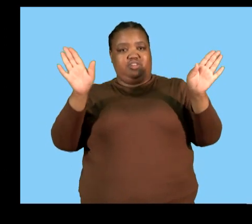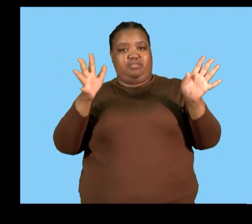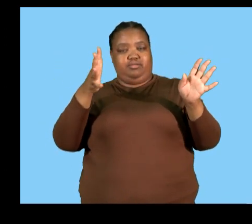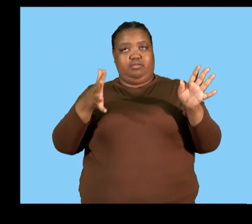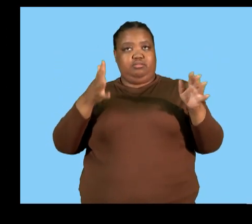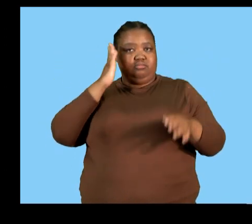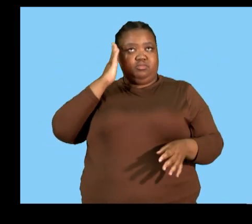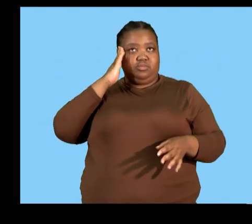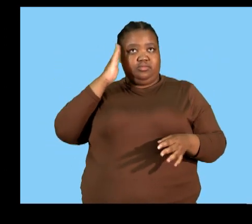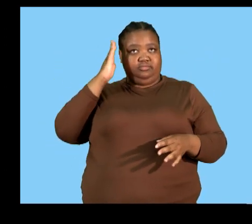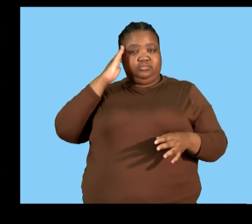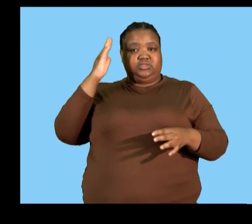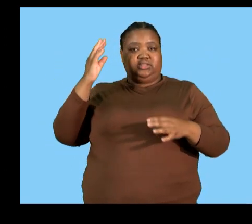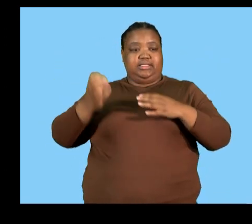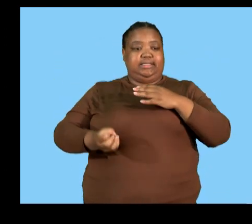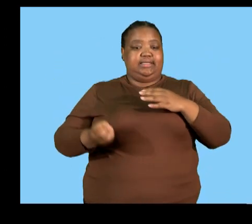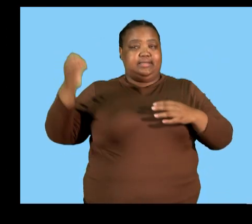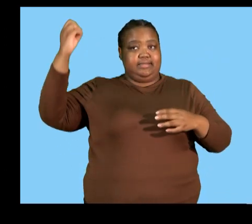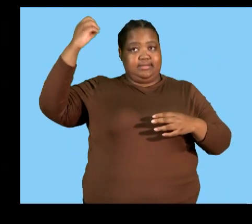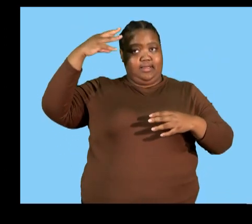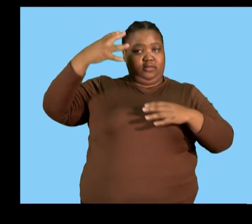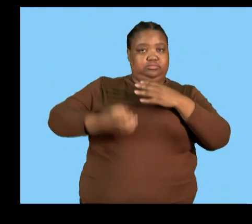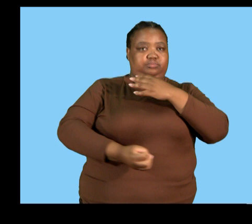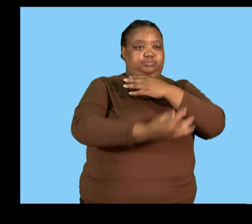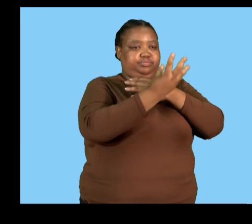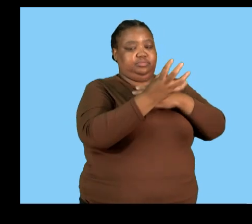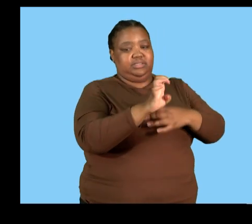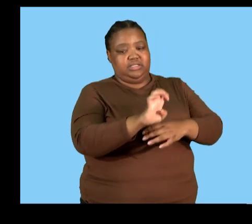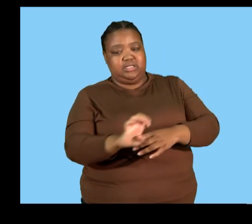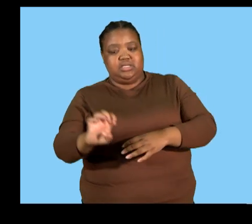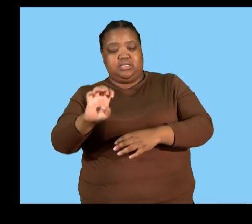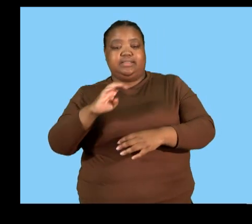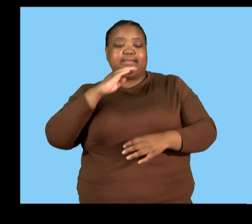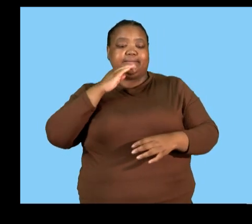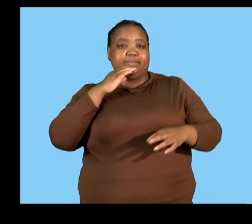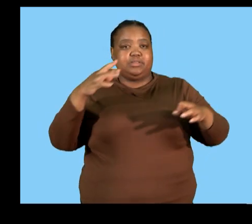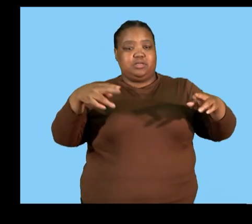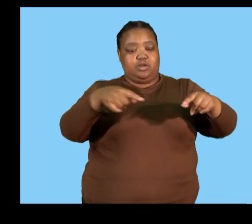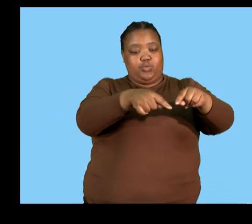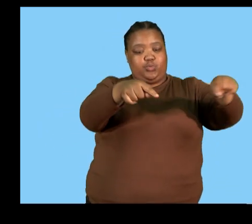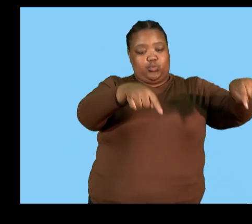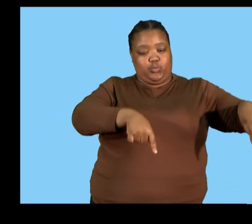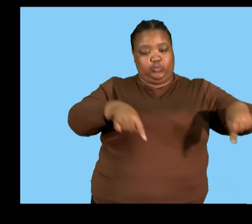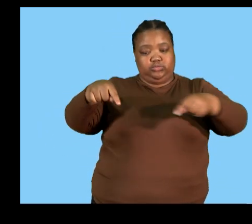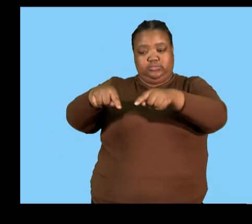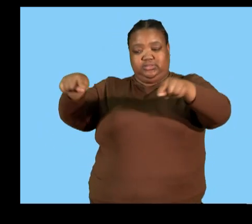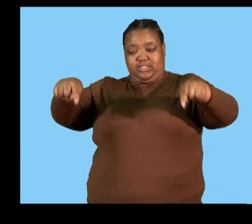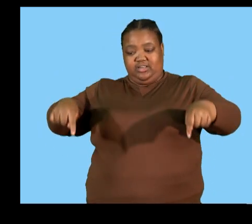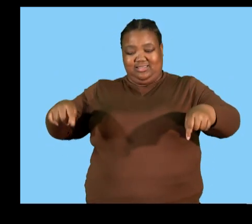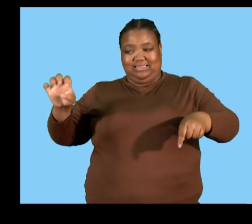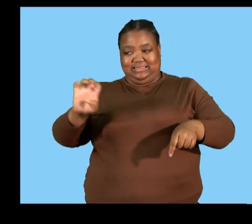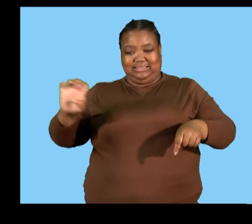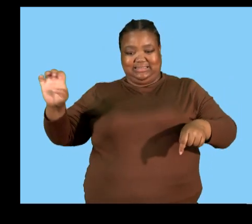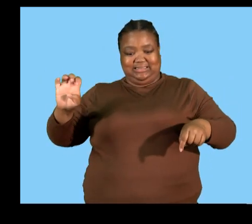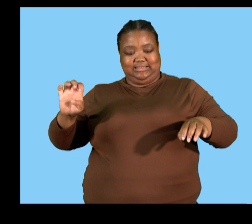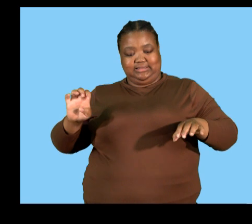know that the sun rises from the east, so it means the rooms that will receive more sunlight will be the rooms that will be on the